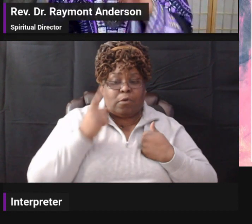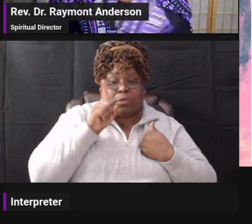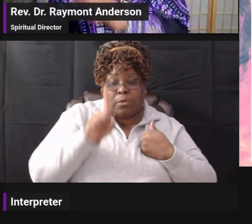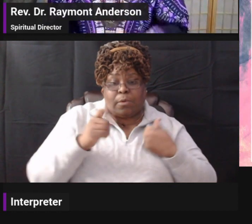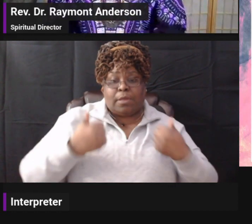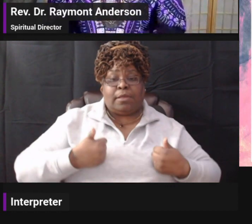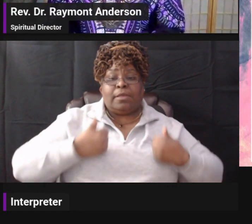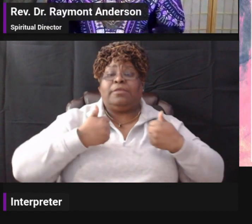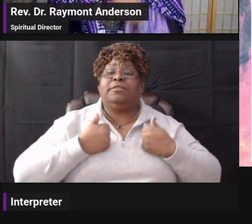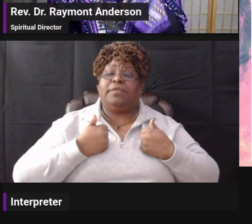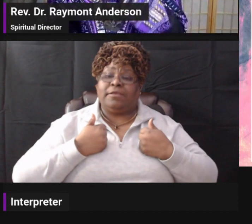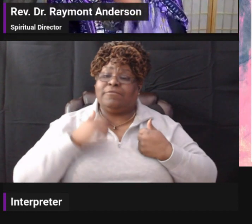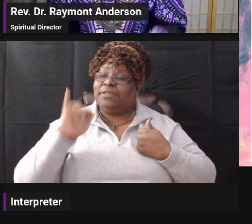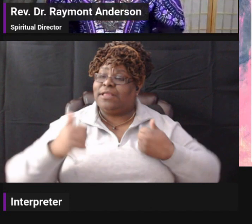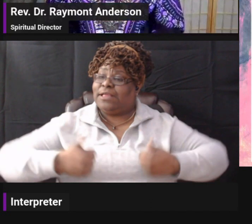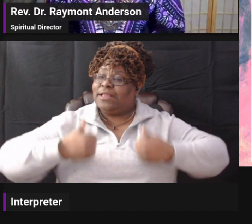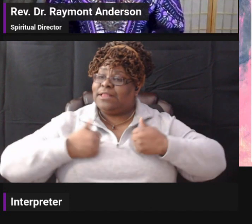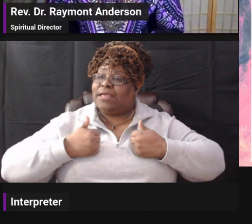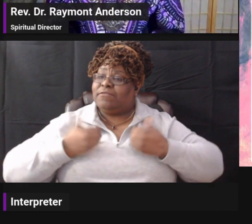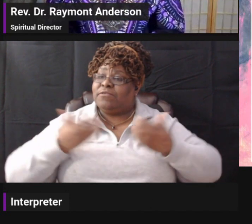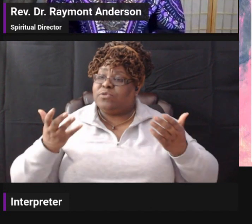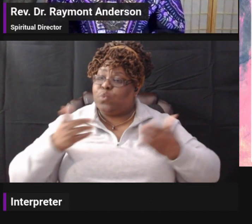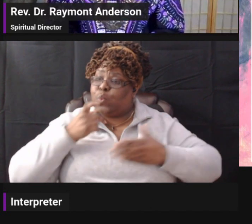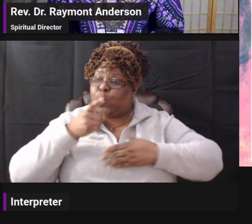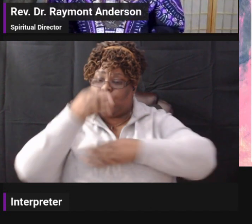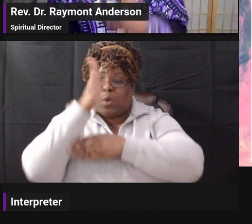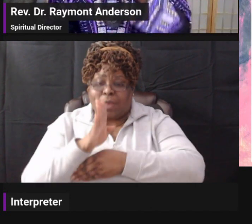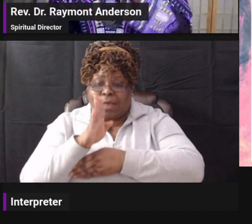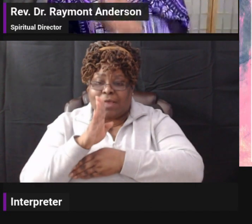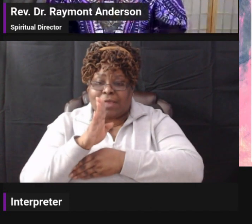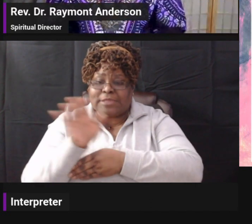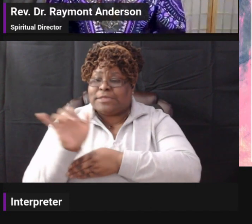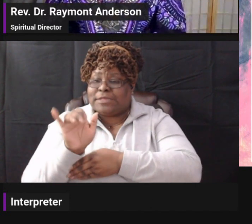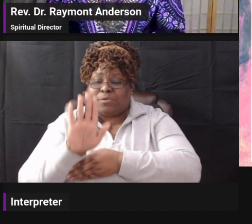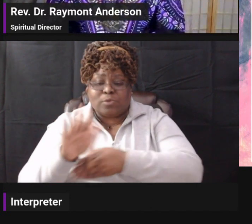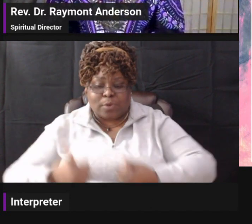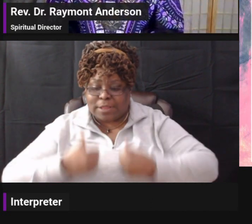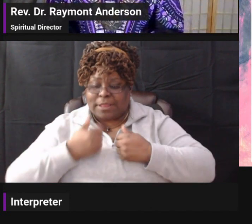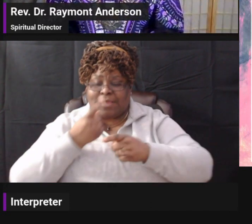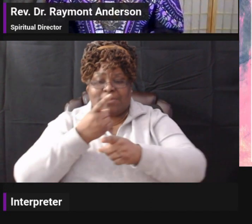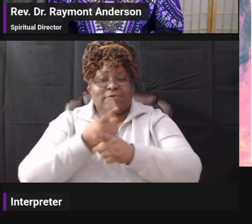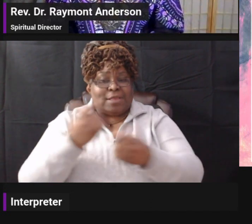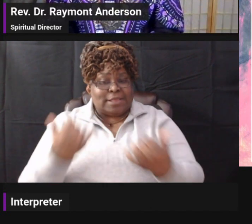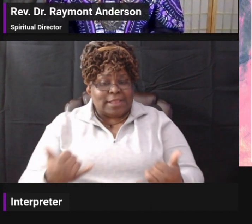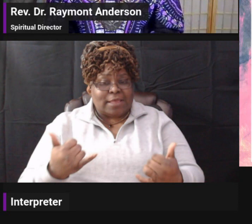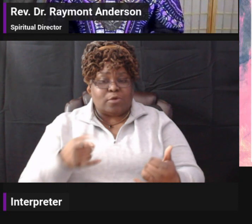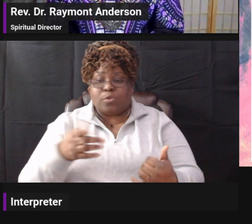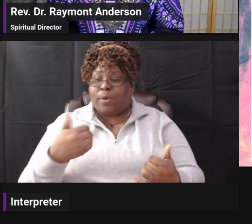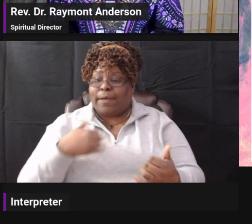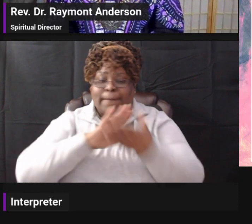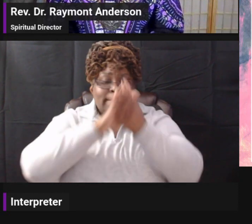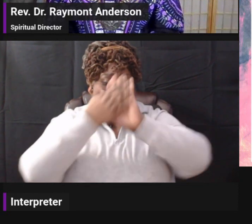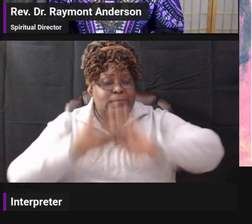life. There is only one life. And that life is God. And that life is your life right now.